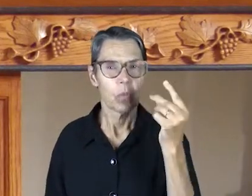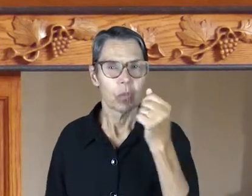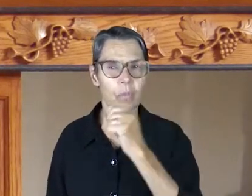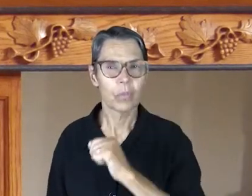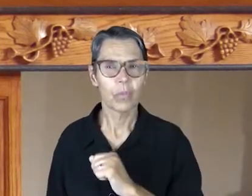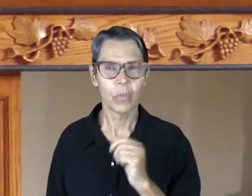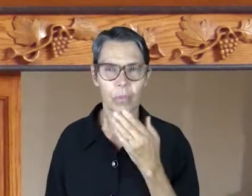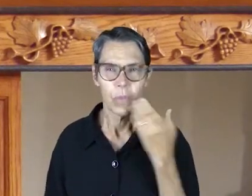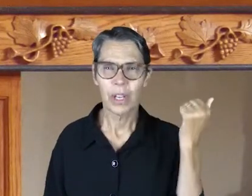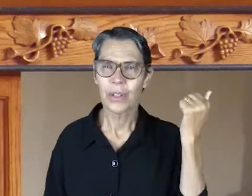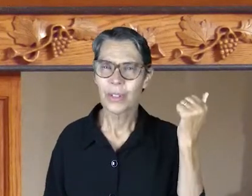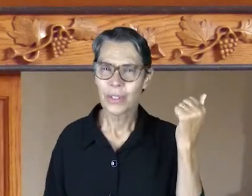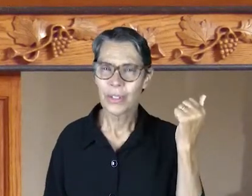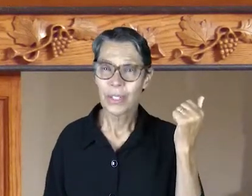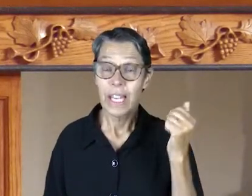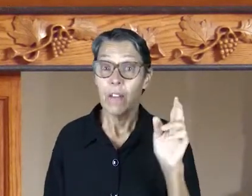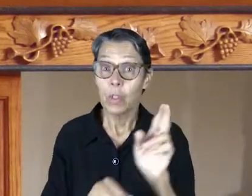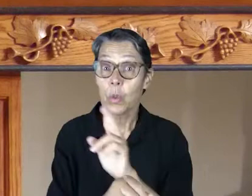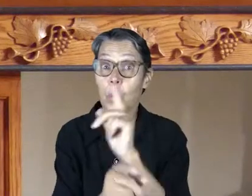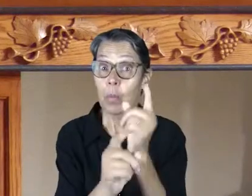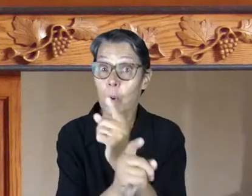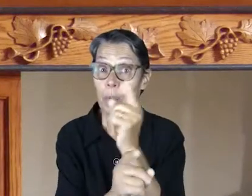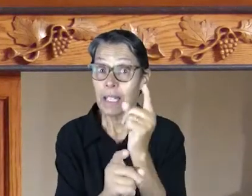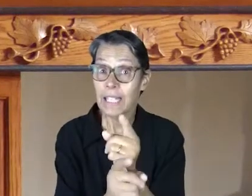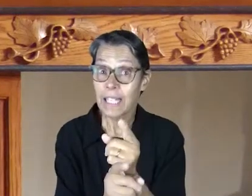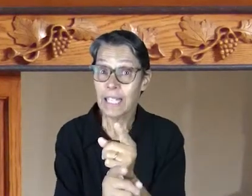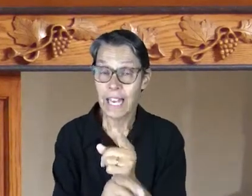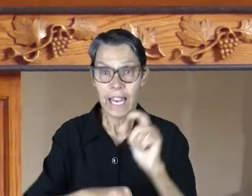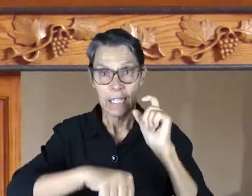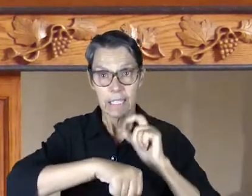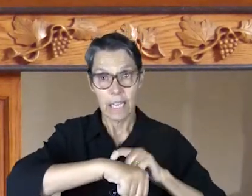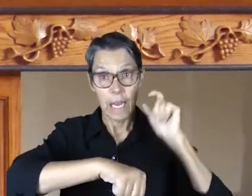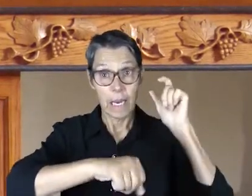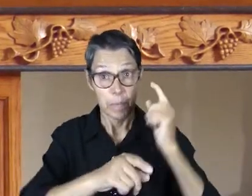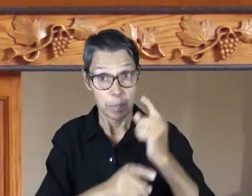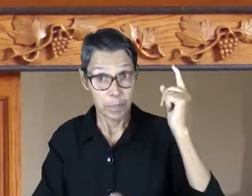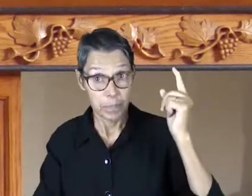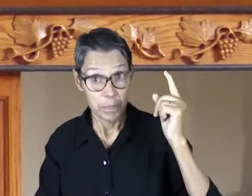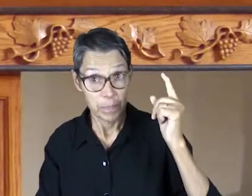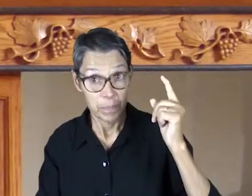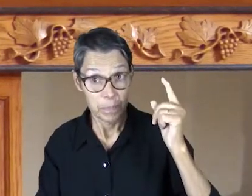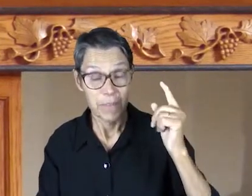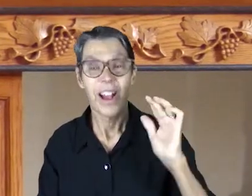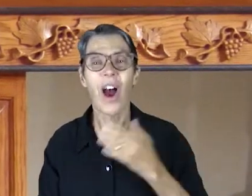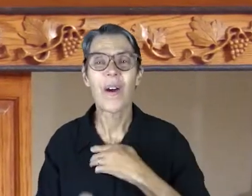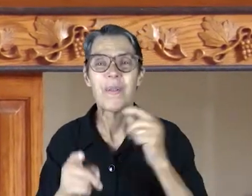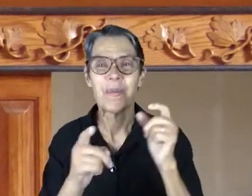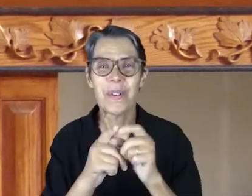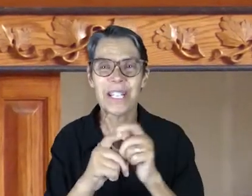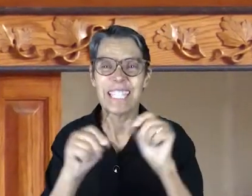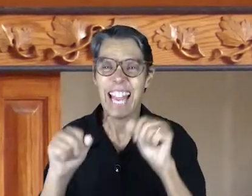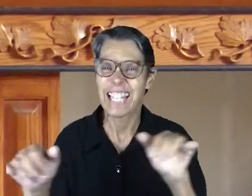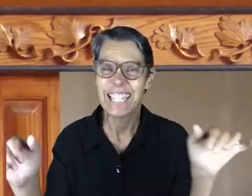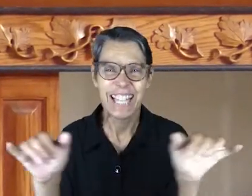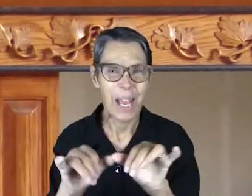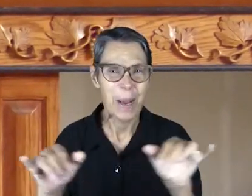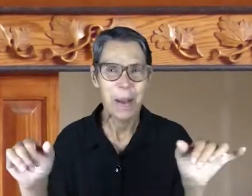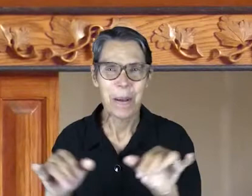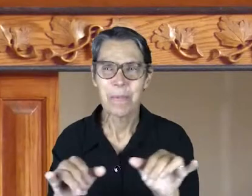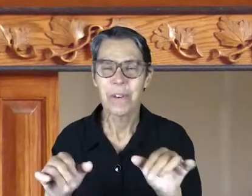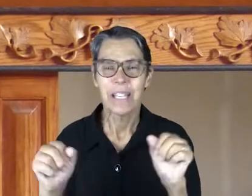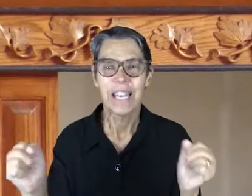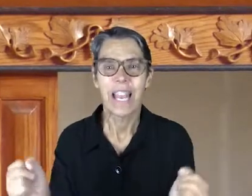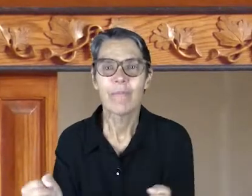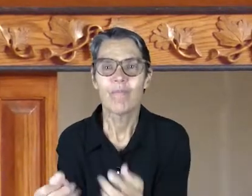the taste of that food better. If used appropriately and in a timely fashion, our words can become that